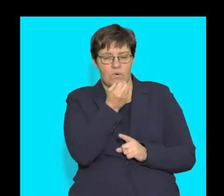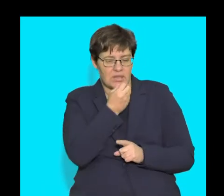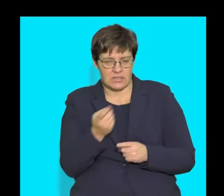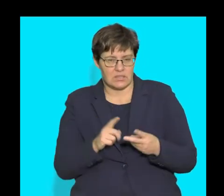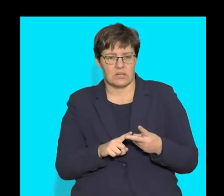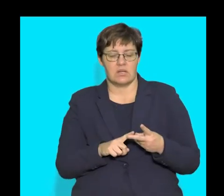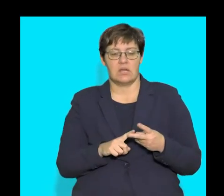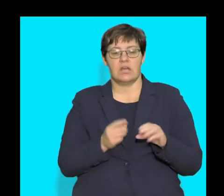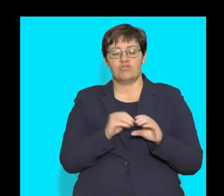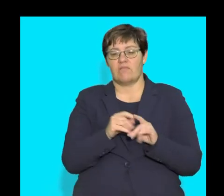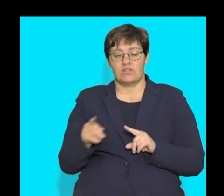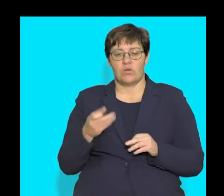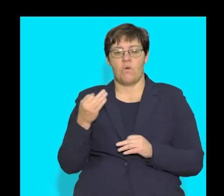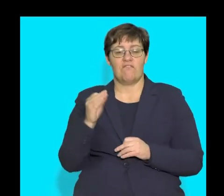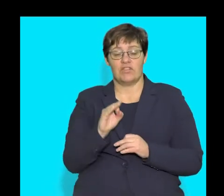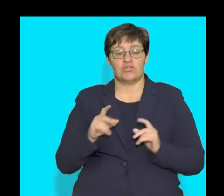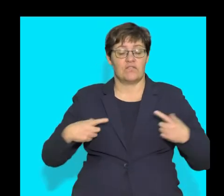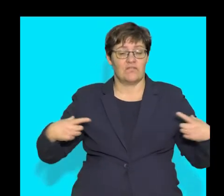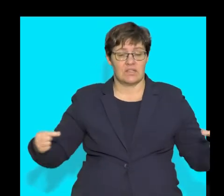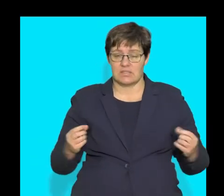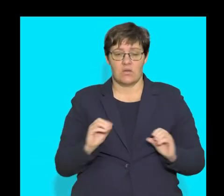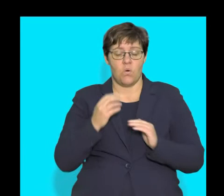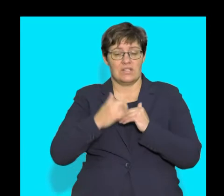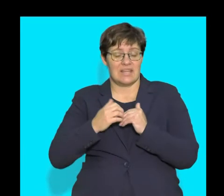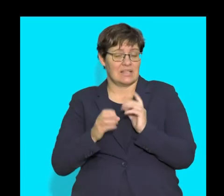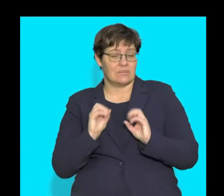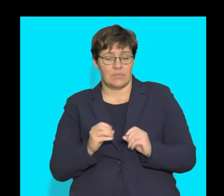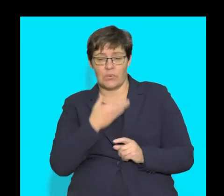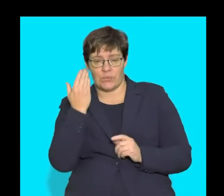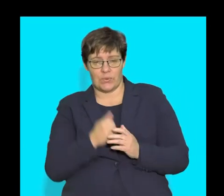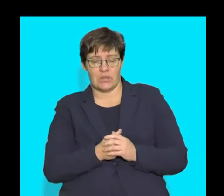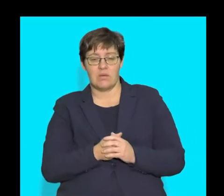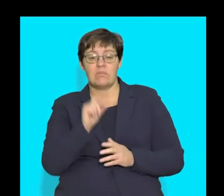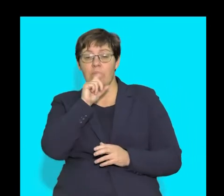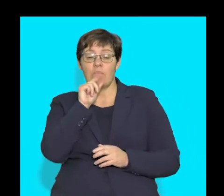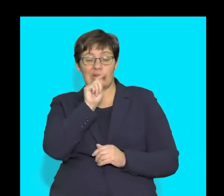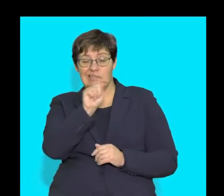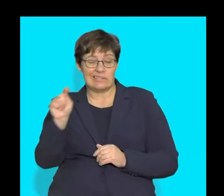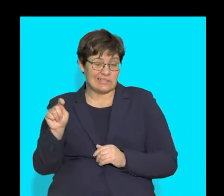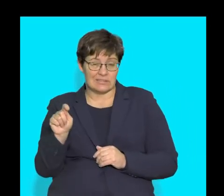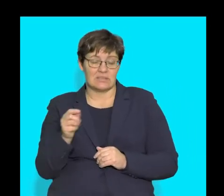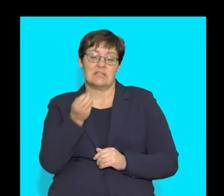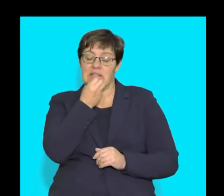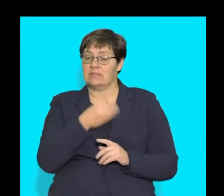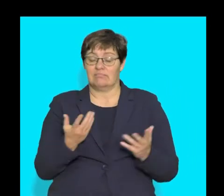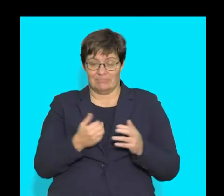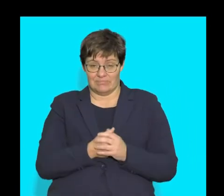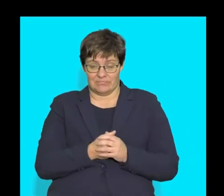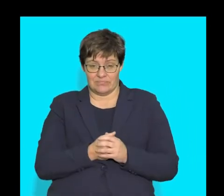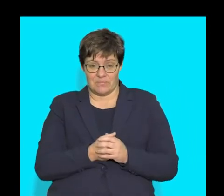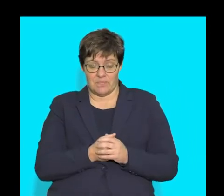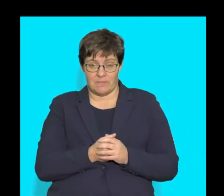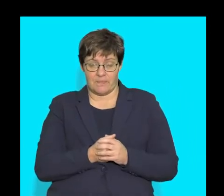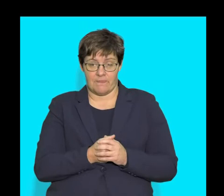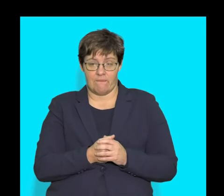pork, shellfish, or fish without fins or scales. No predatory birds either. So that's an overview